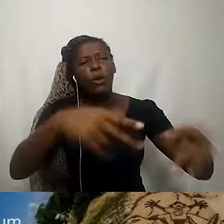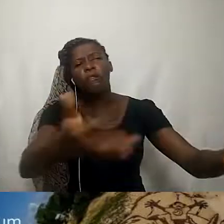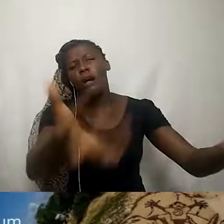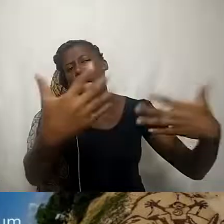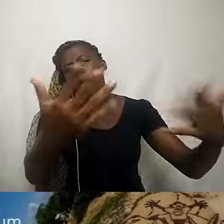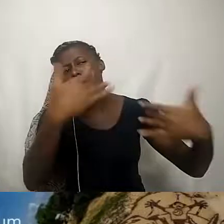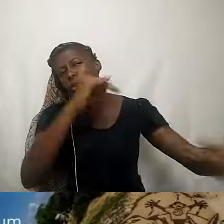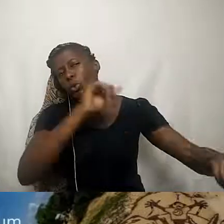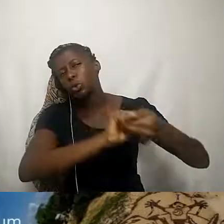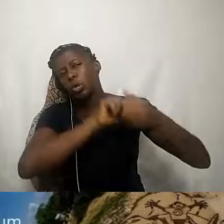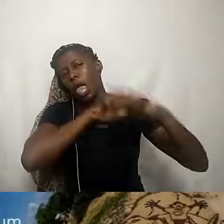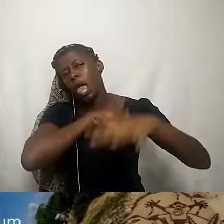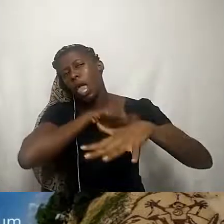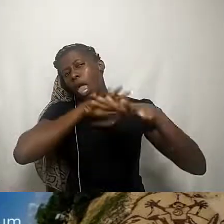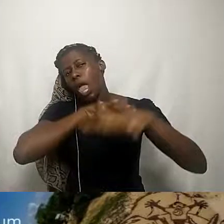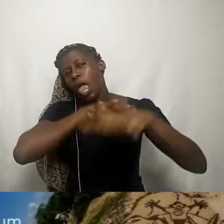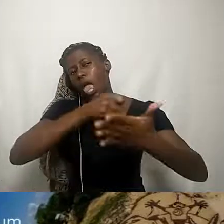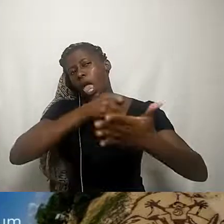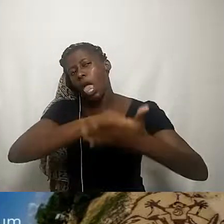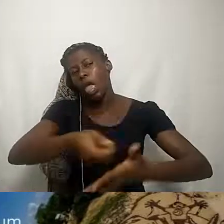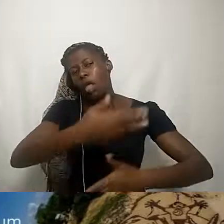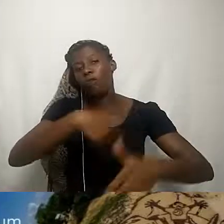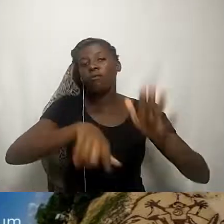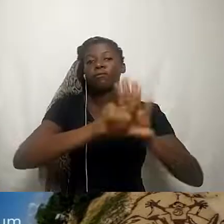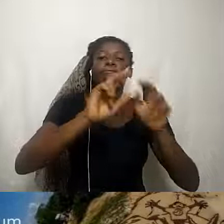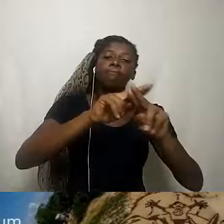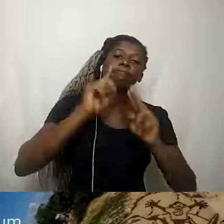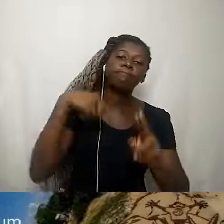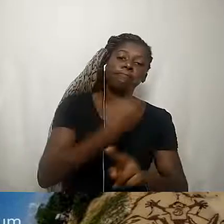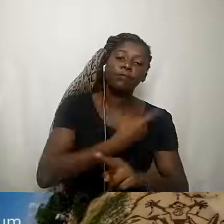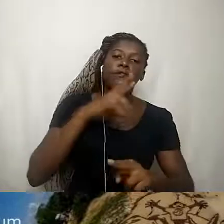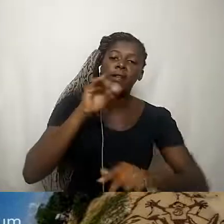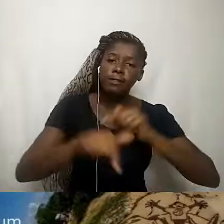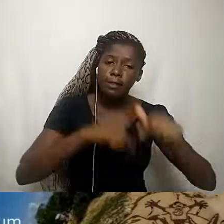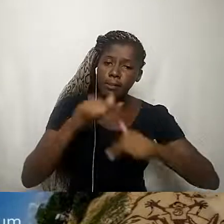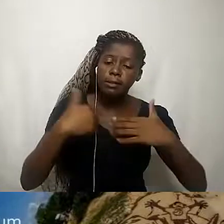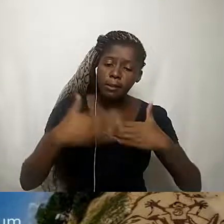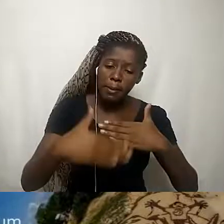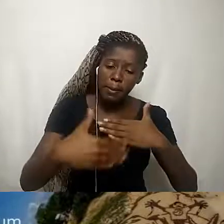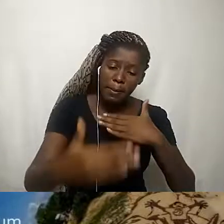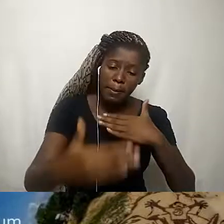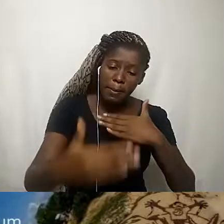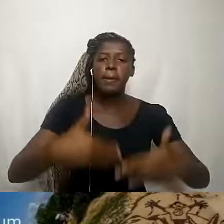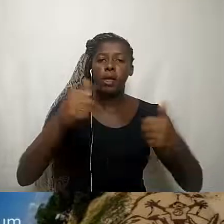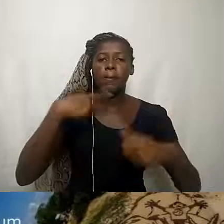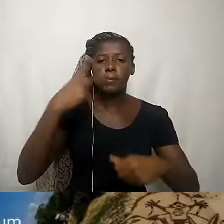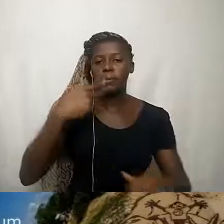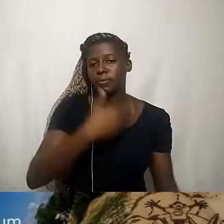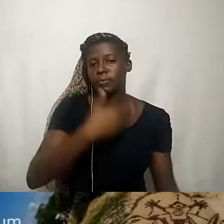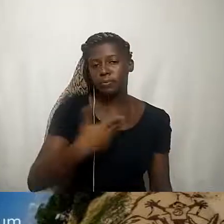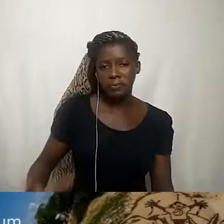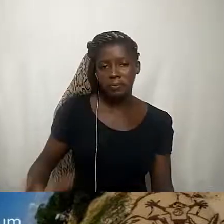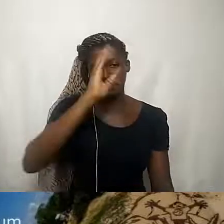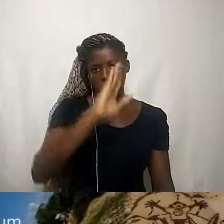looking for, so we get more laws to improve our conservation through